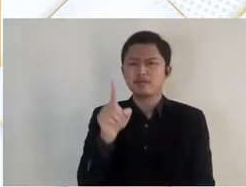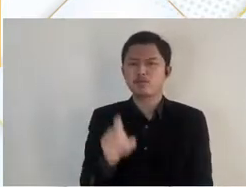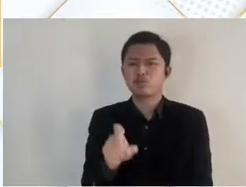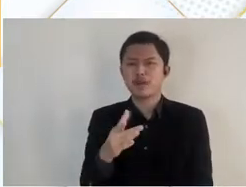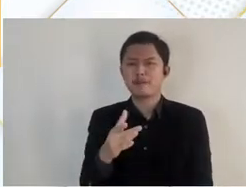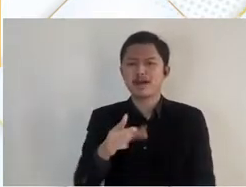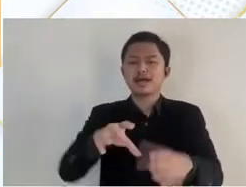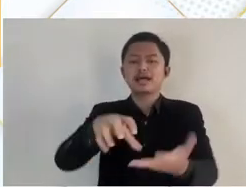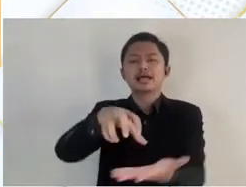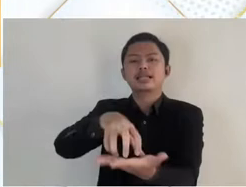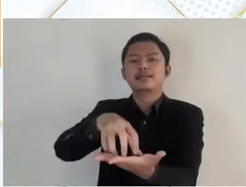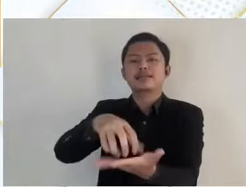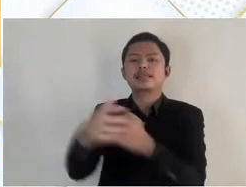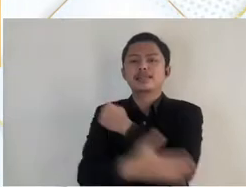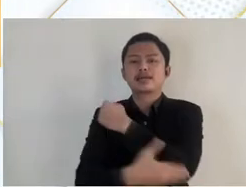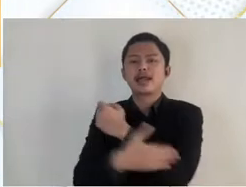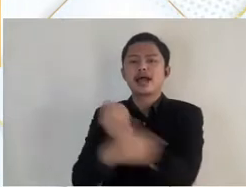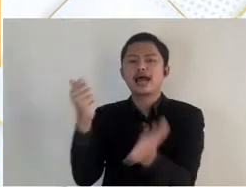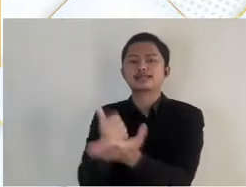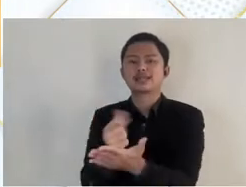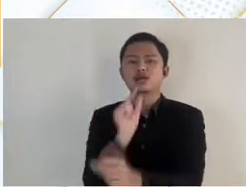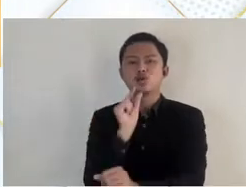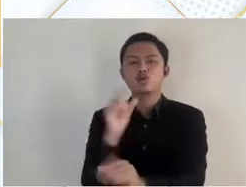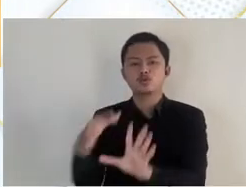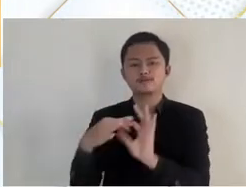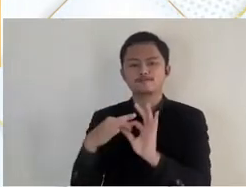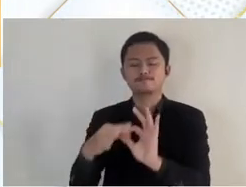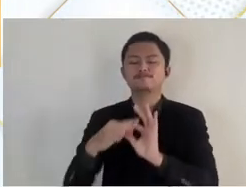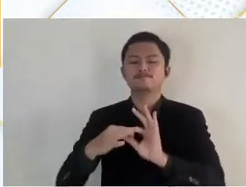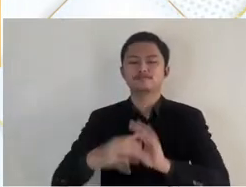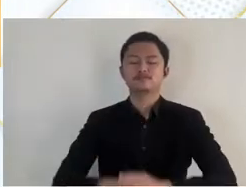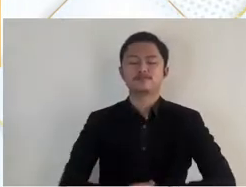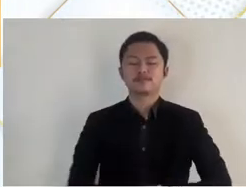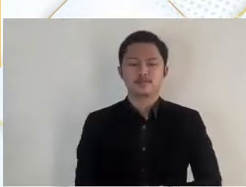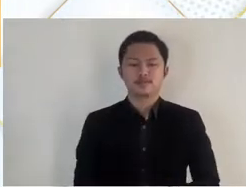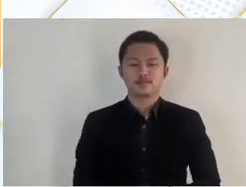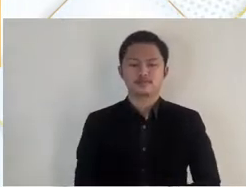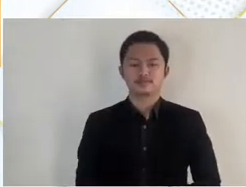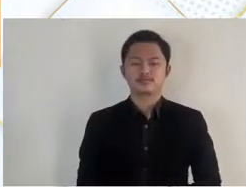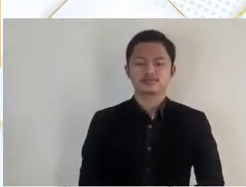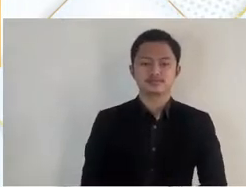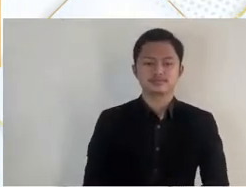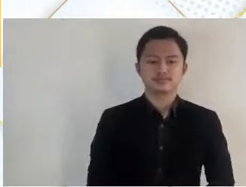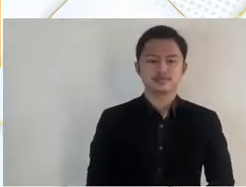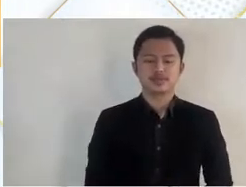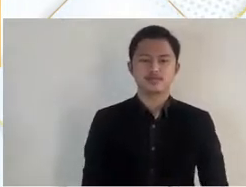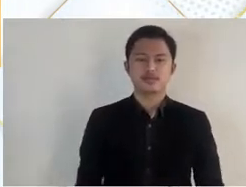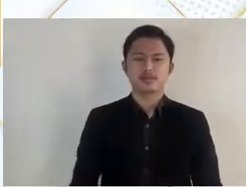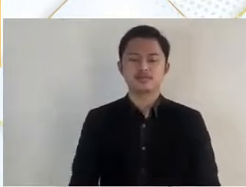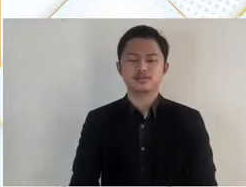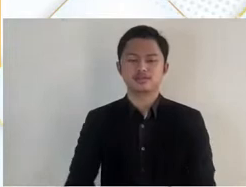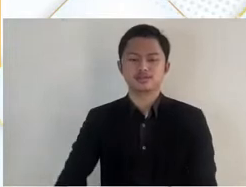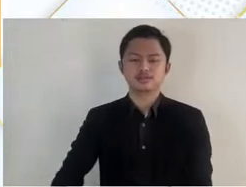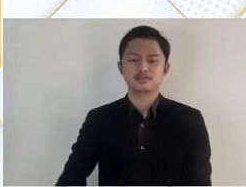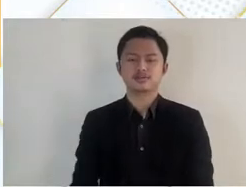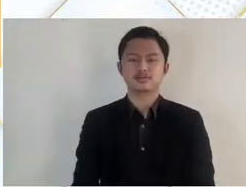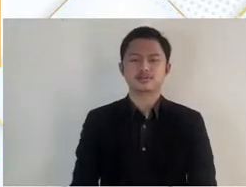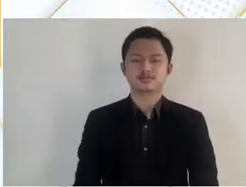region to support training and development. Unquote. In closing, I'd like to say